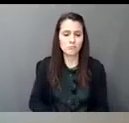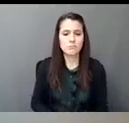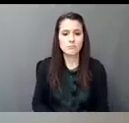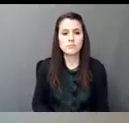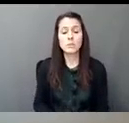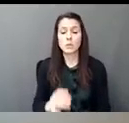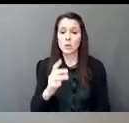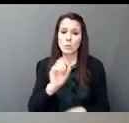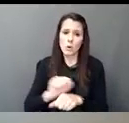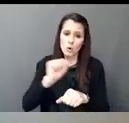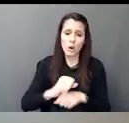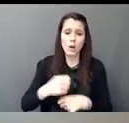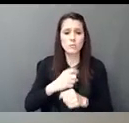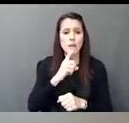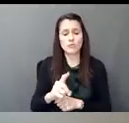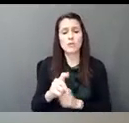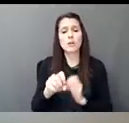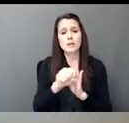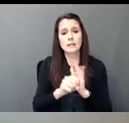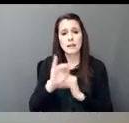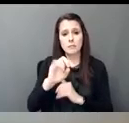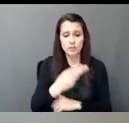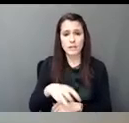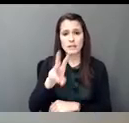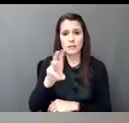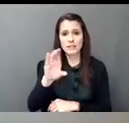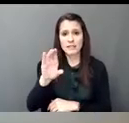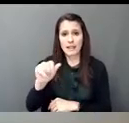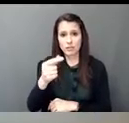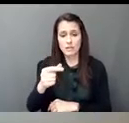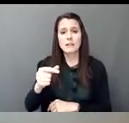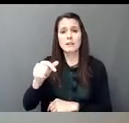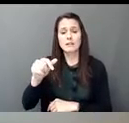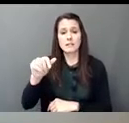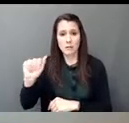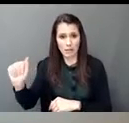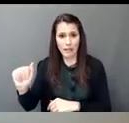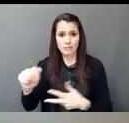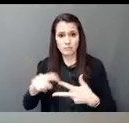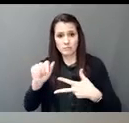hard to make sure the state is WCAG AA compliant.